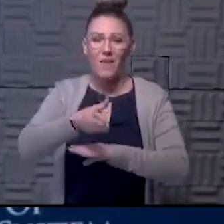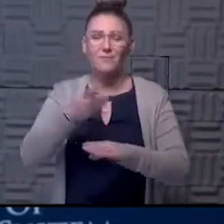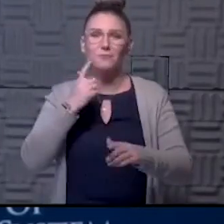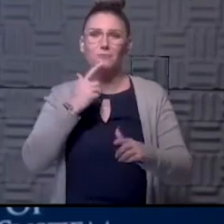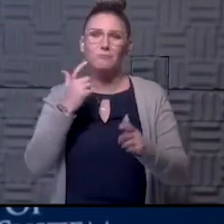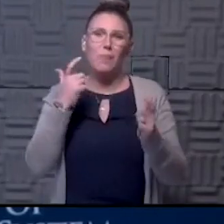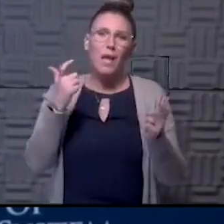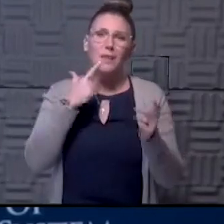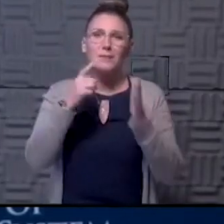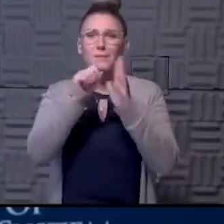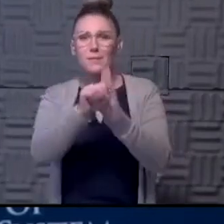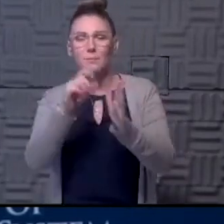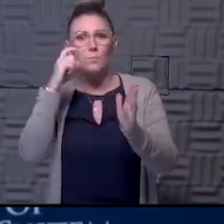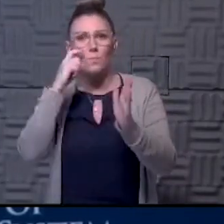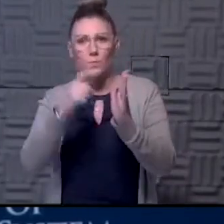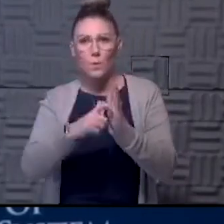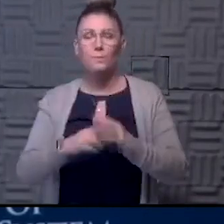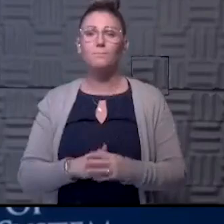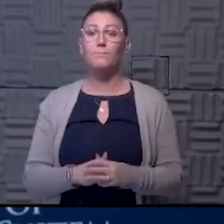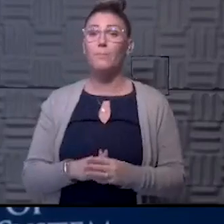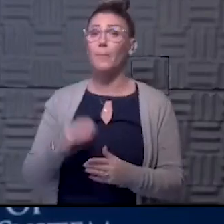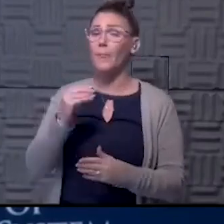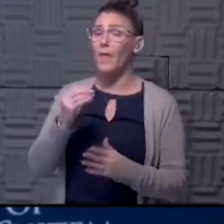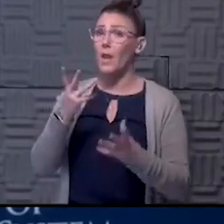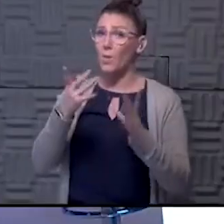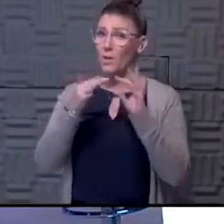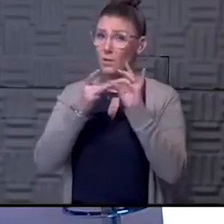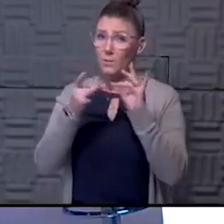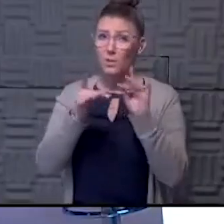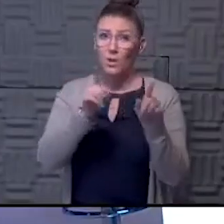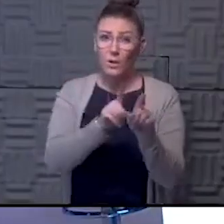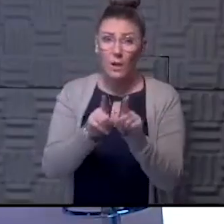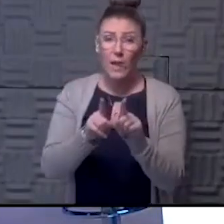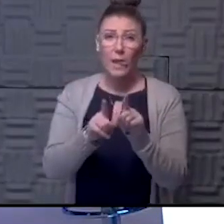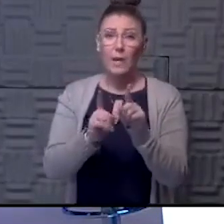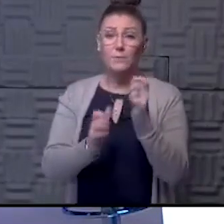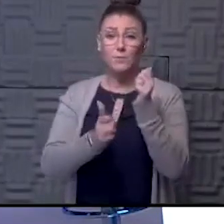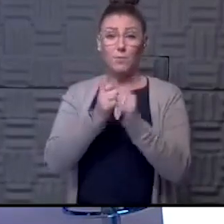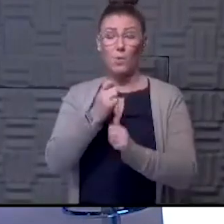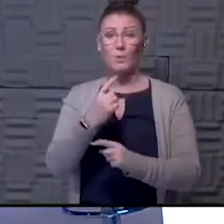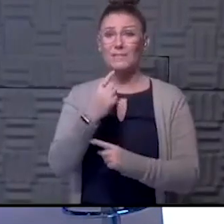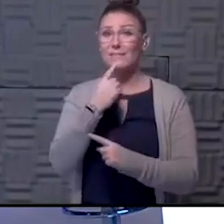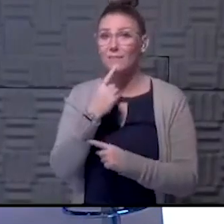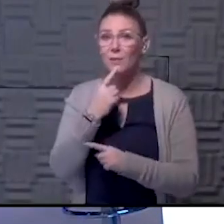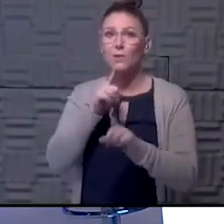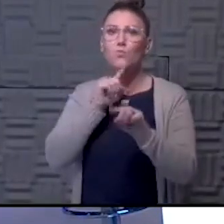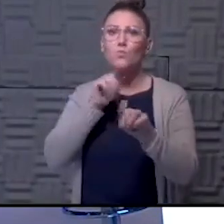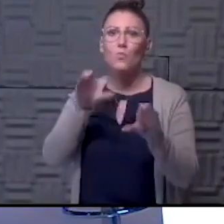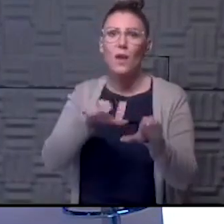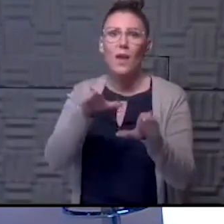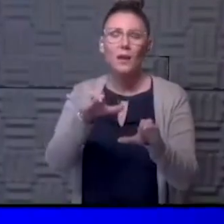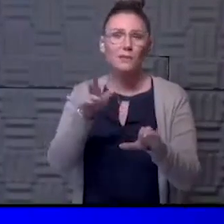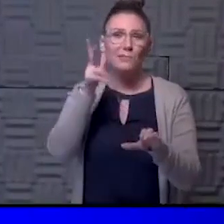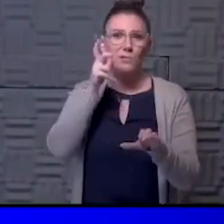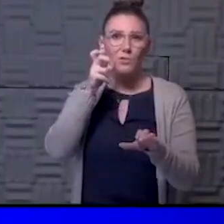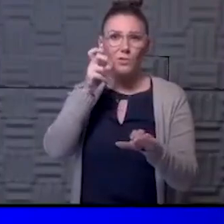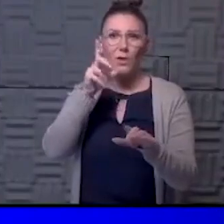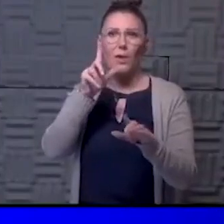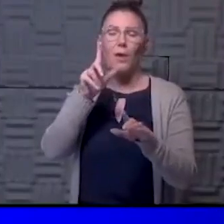that we've been told about. And I would like to say, too, for the most severe reactions that we've heard about, and that's